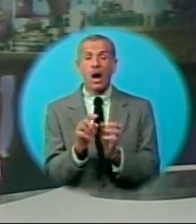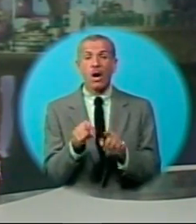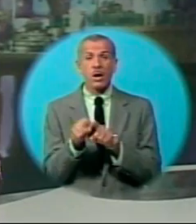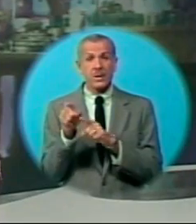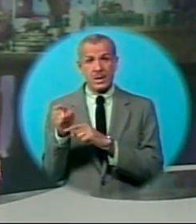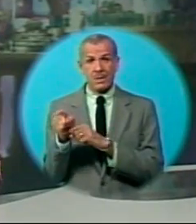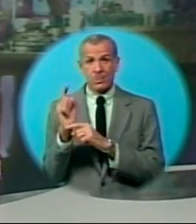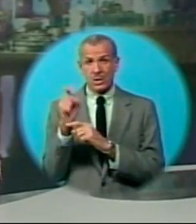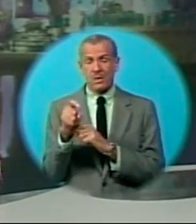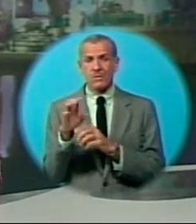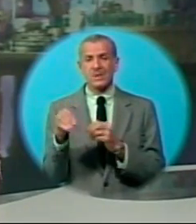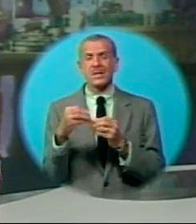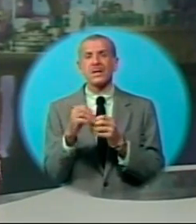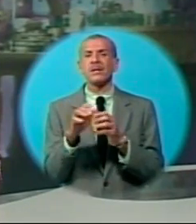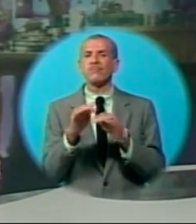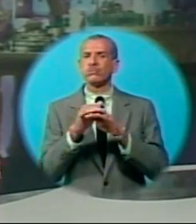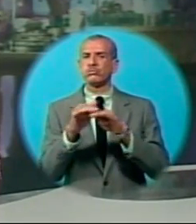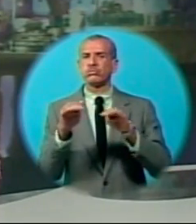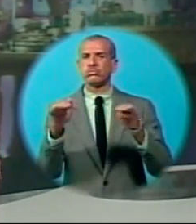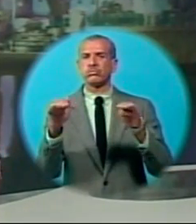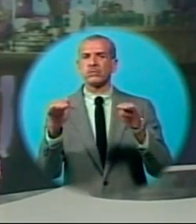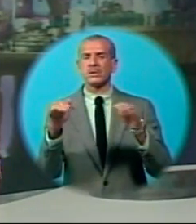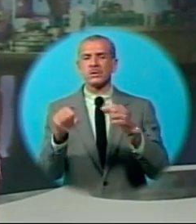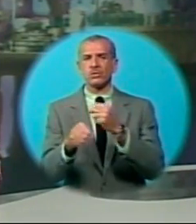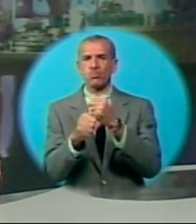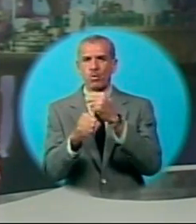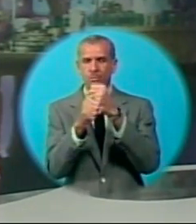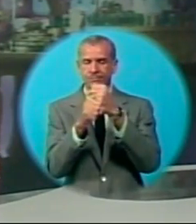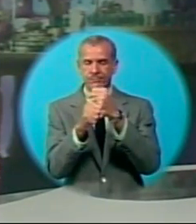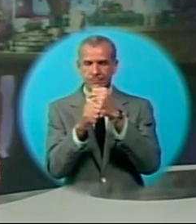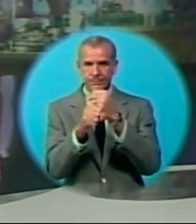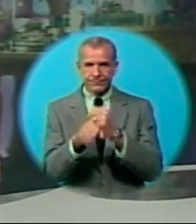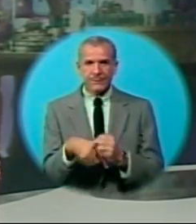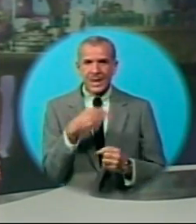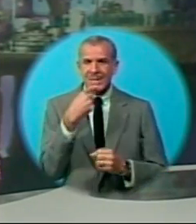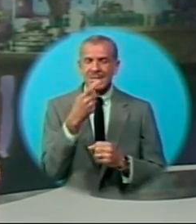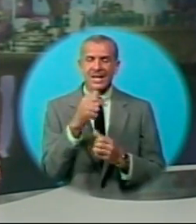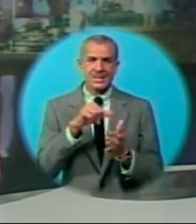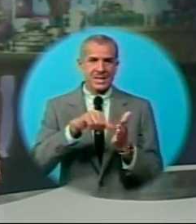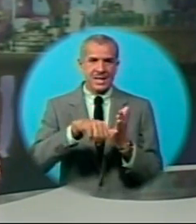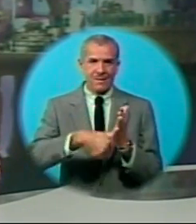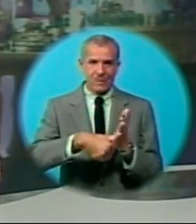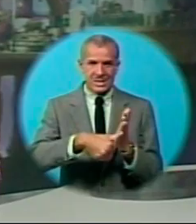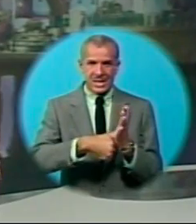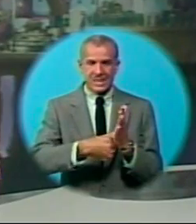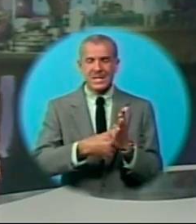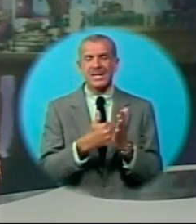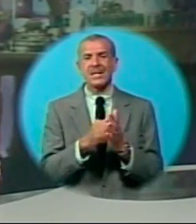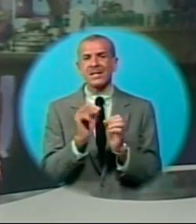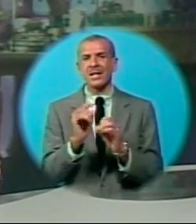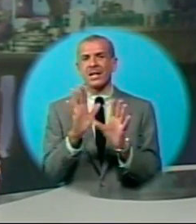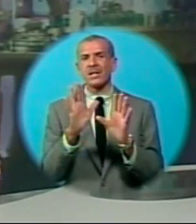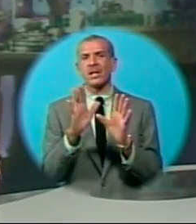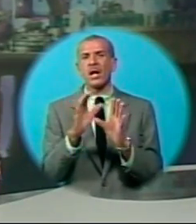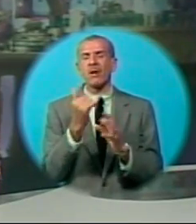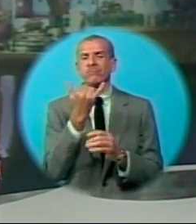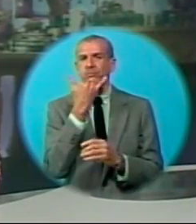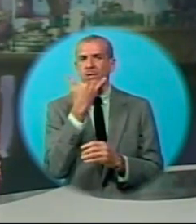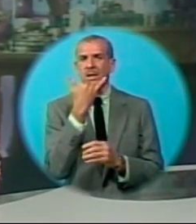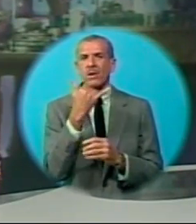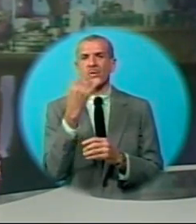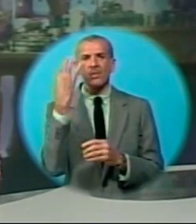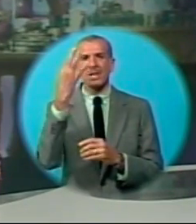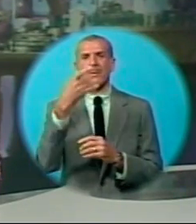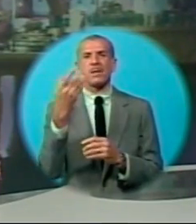should have gotten the unilateral support of the House. Mr. Stewart stressed that the bill only sought to clear up an omission that was created by